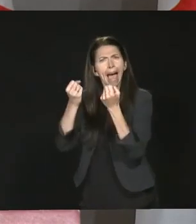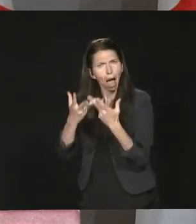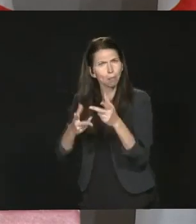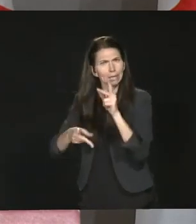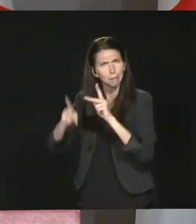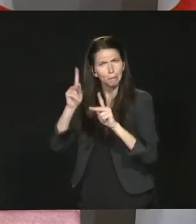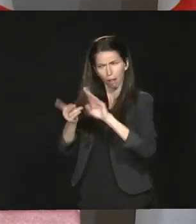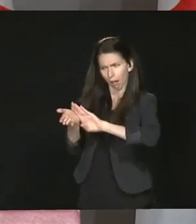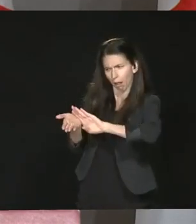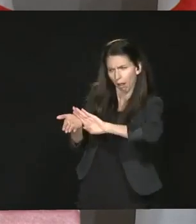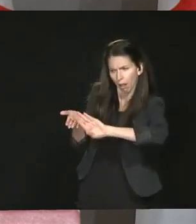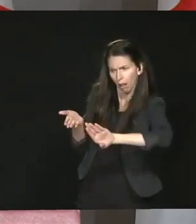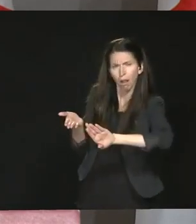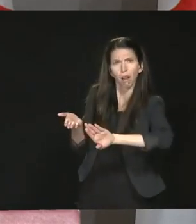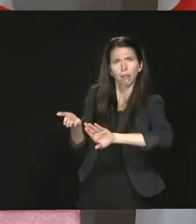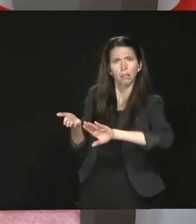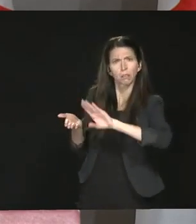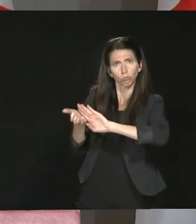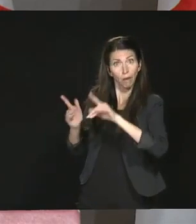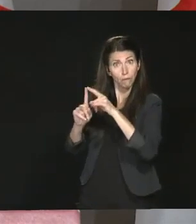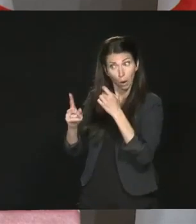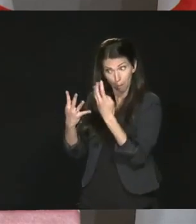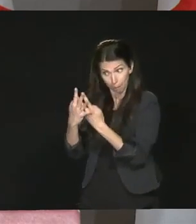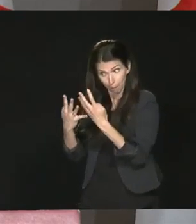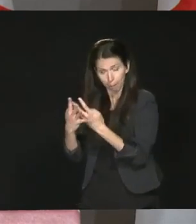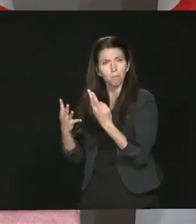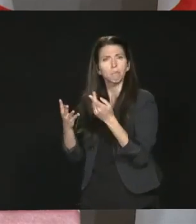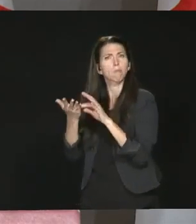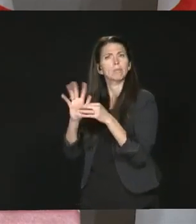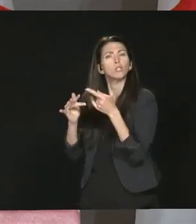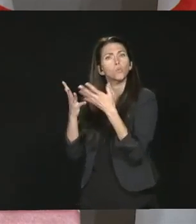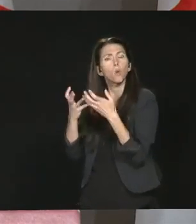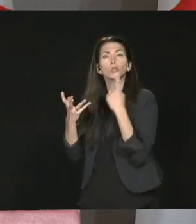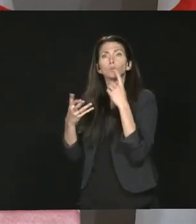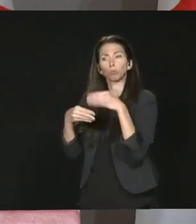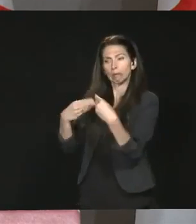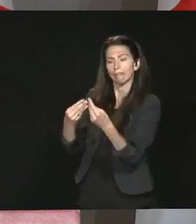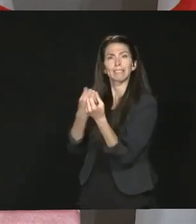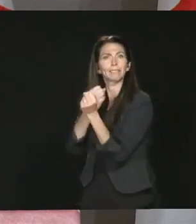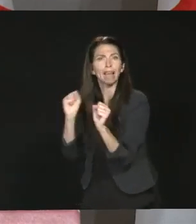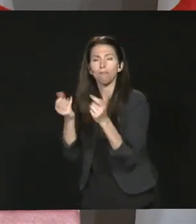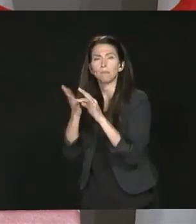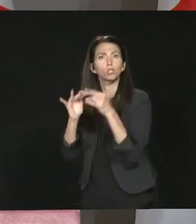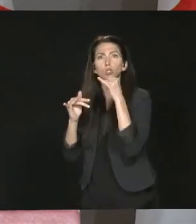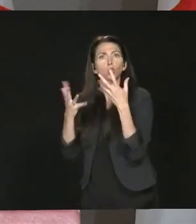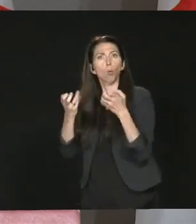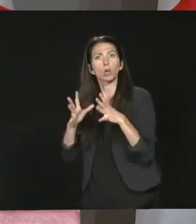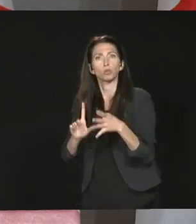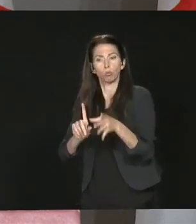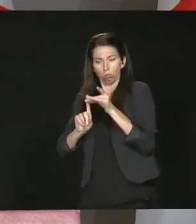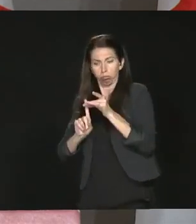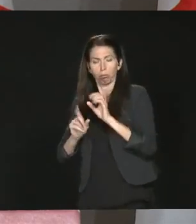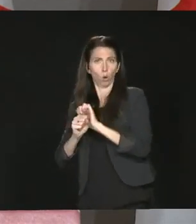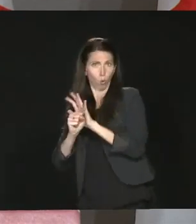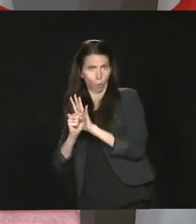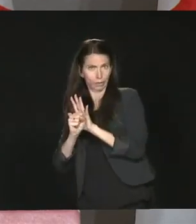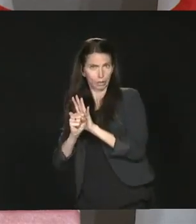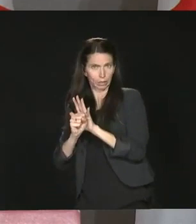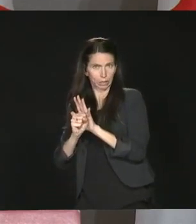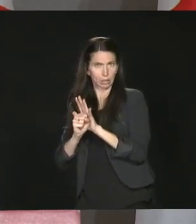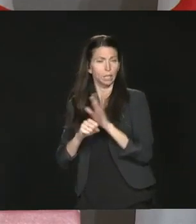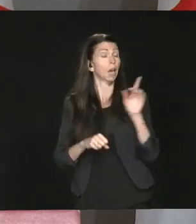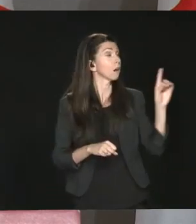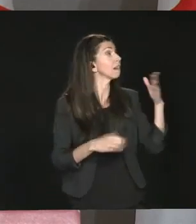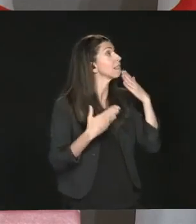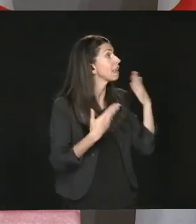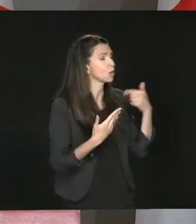them catching COVID-19 in prison? Let me thank you very much for the opportunity to clarify. When I said that the